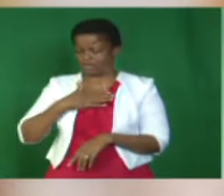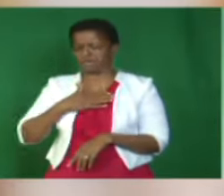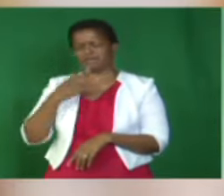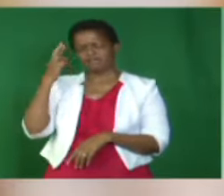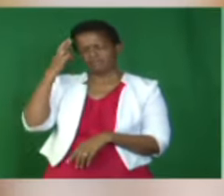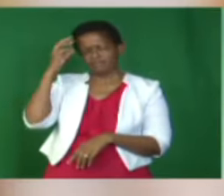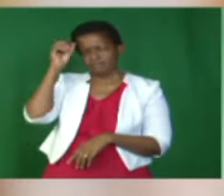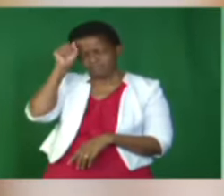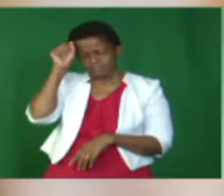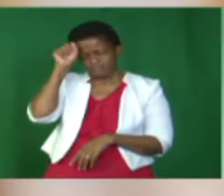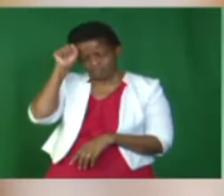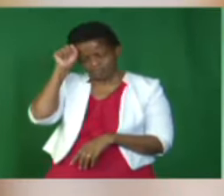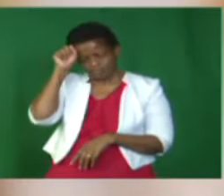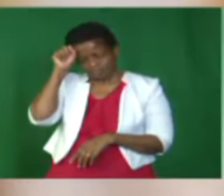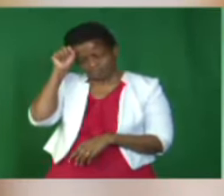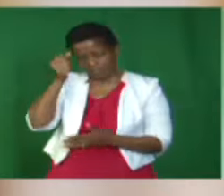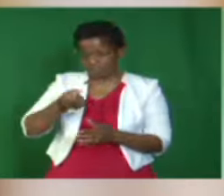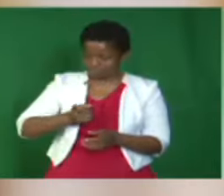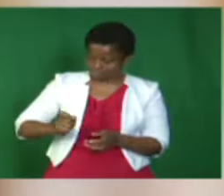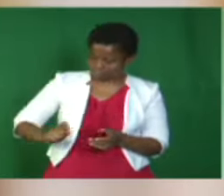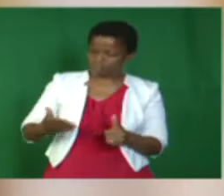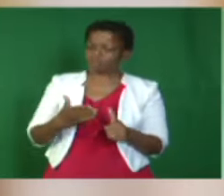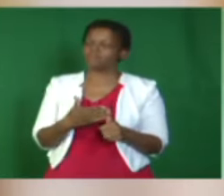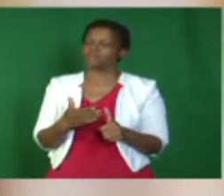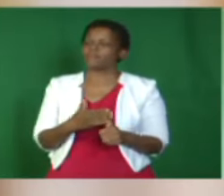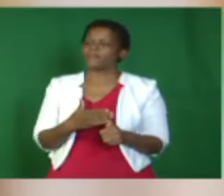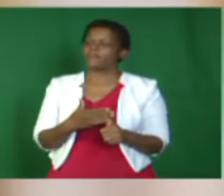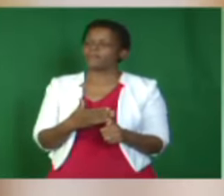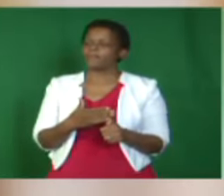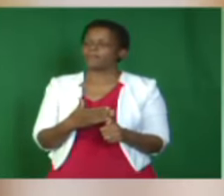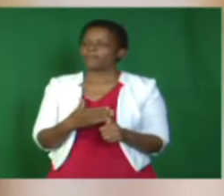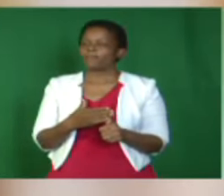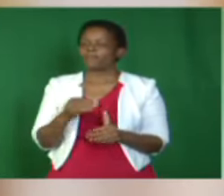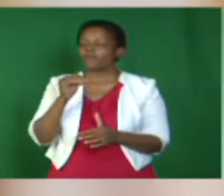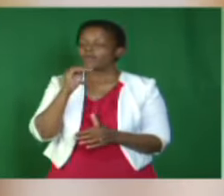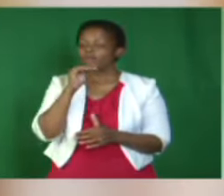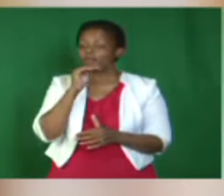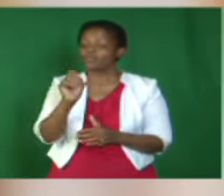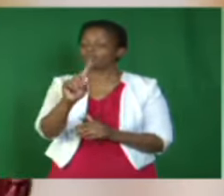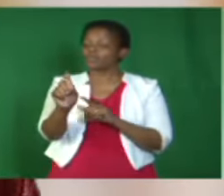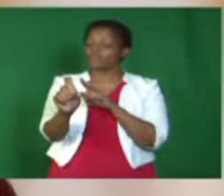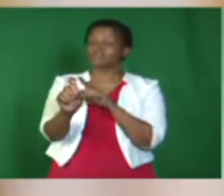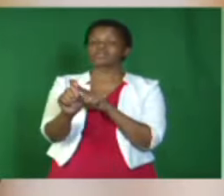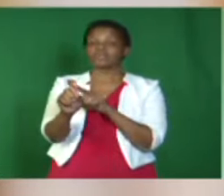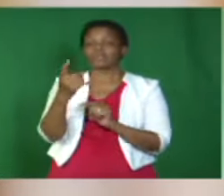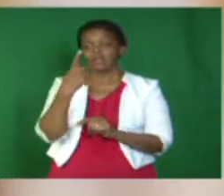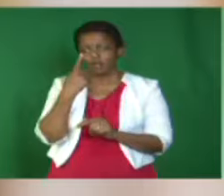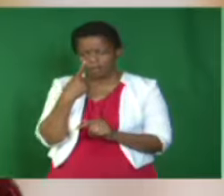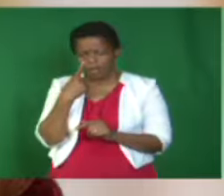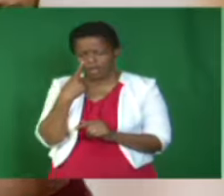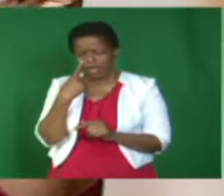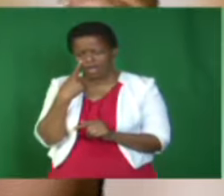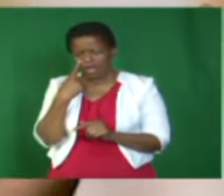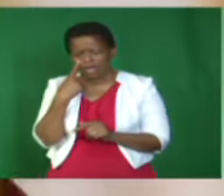the information from the text. So you, my dear learner, you actually look into the question and you go to your text